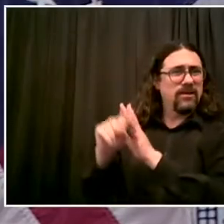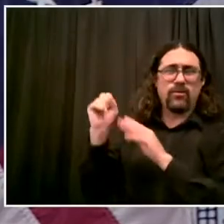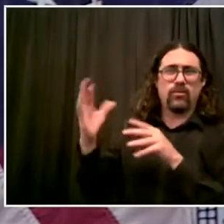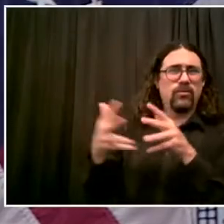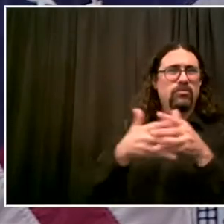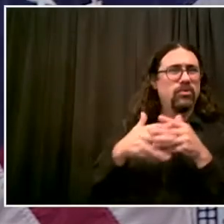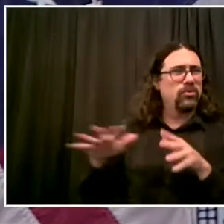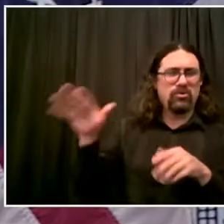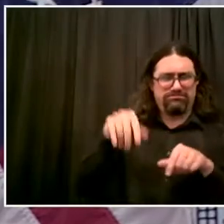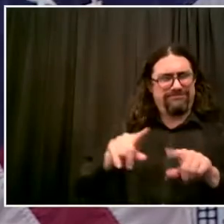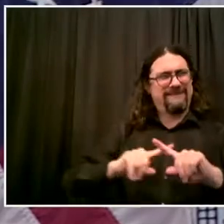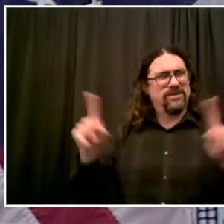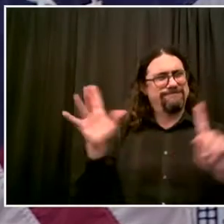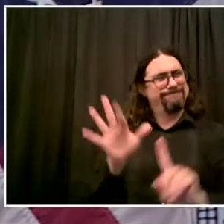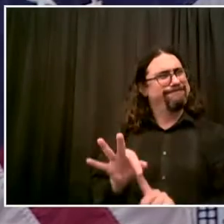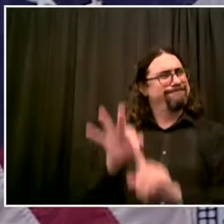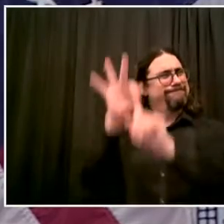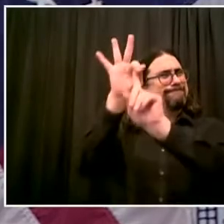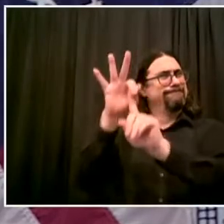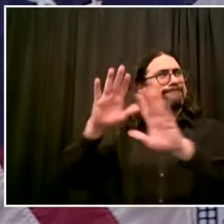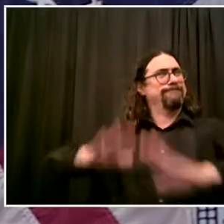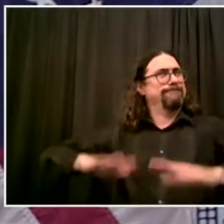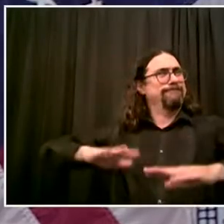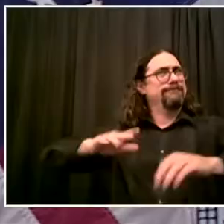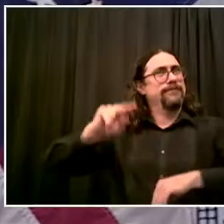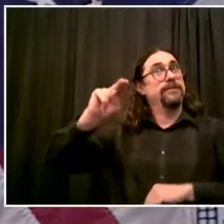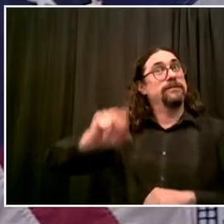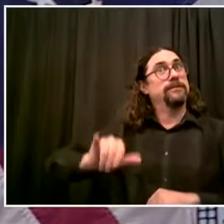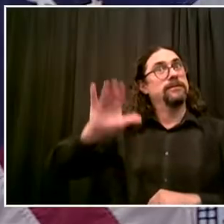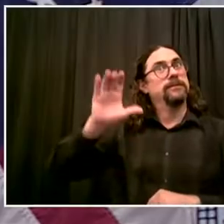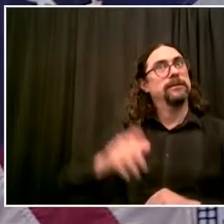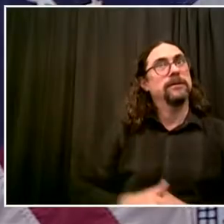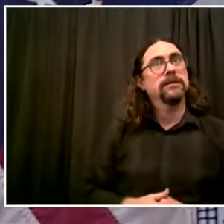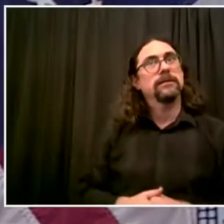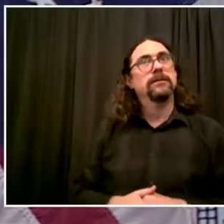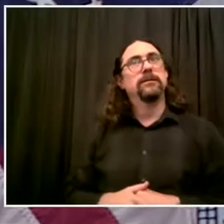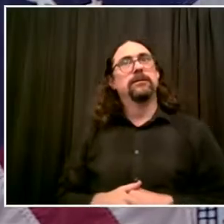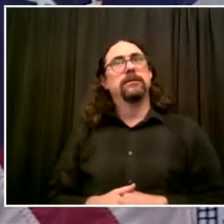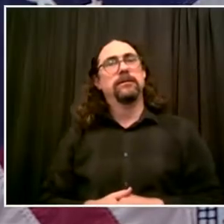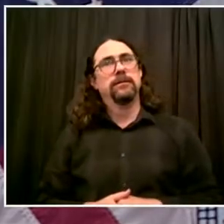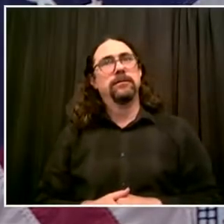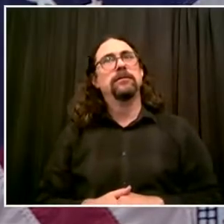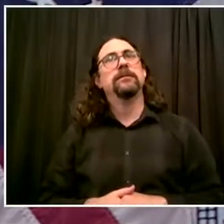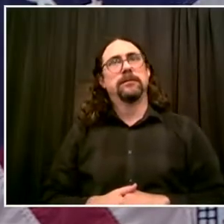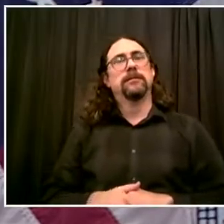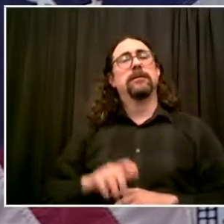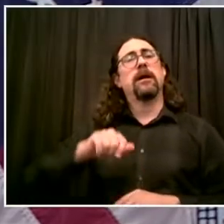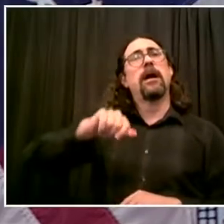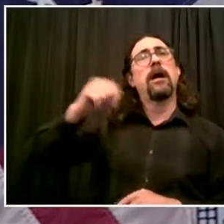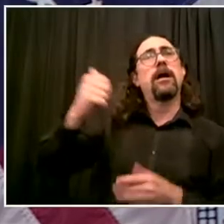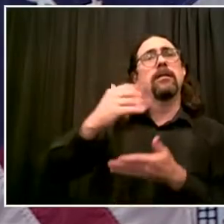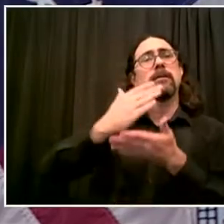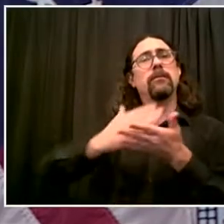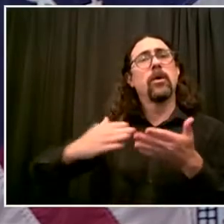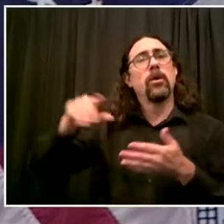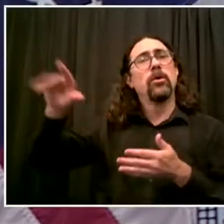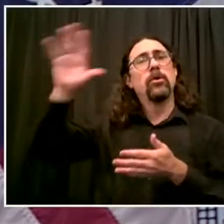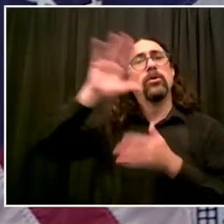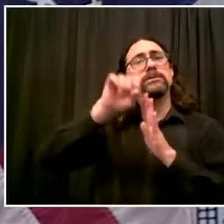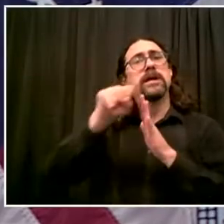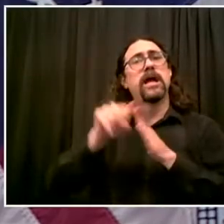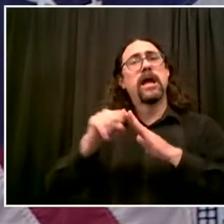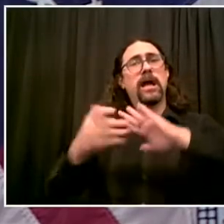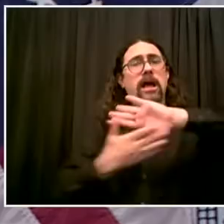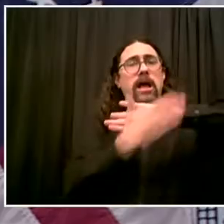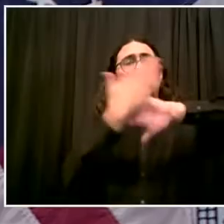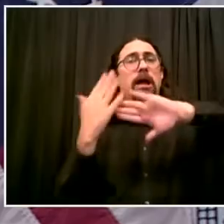more space. Our child care centers, I've been to a lot of them, are often very crowded, a lot of kids, very little space. That's the